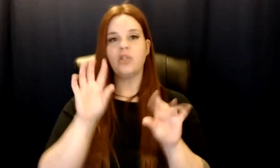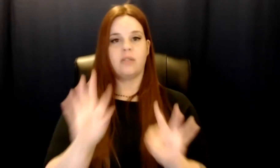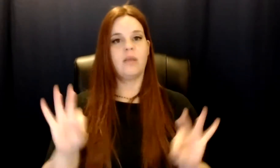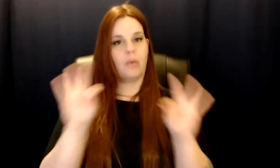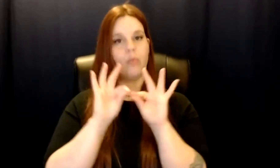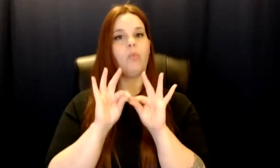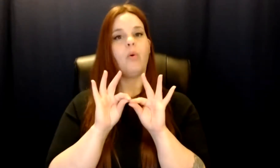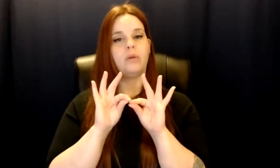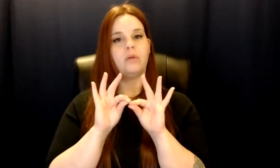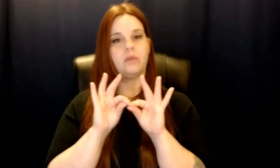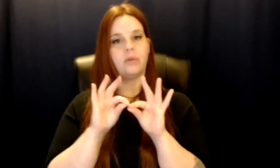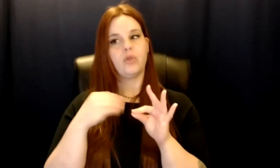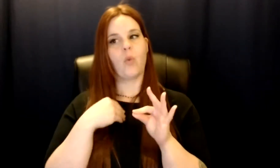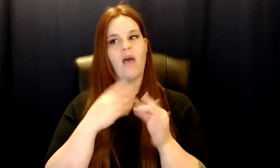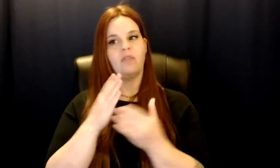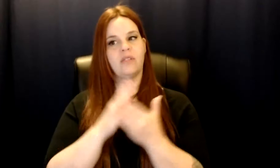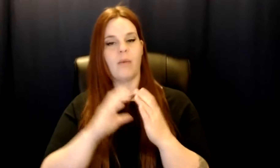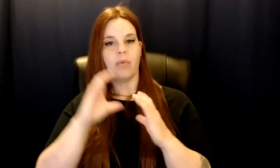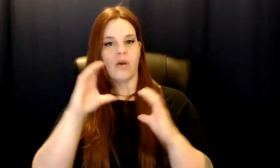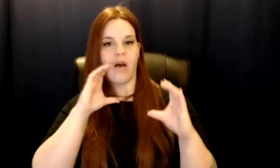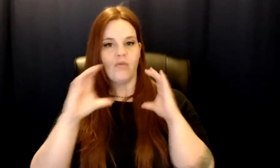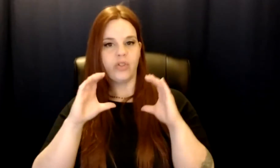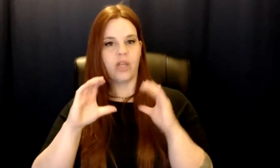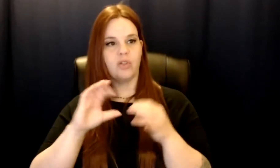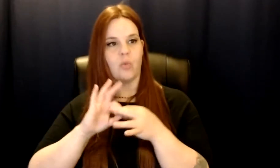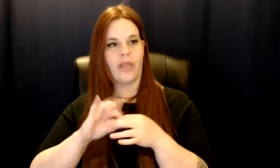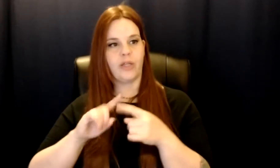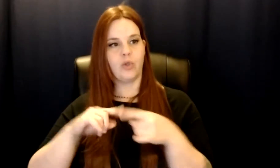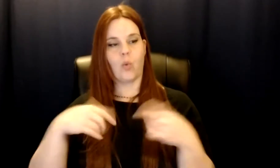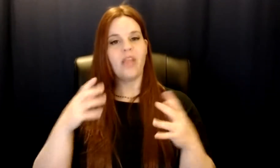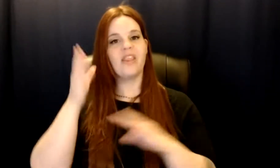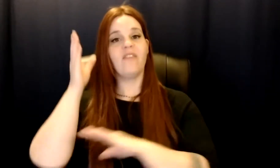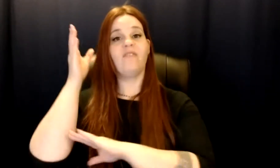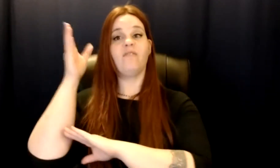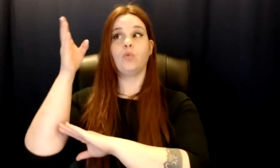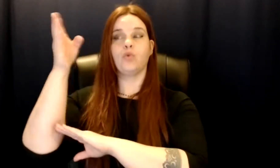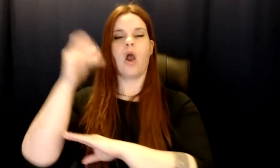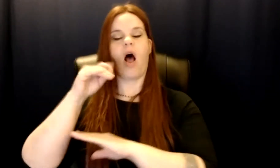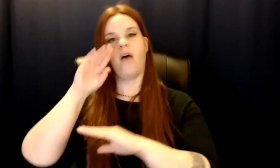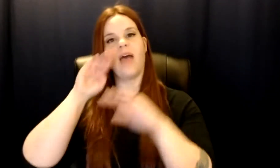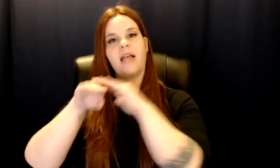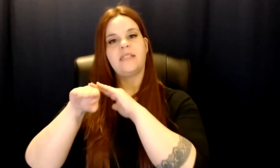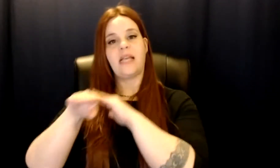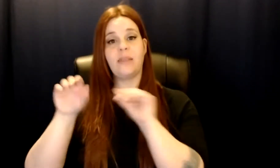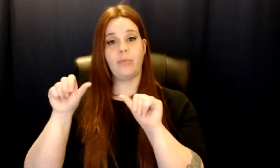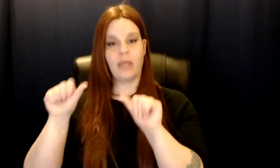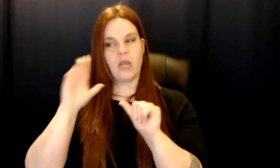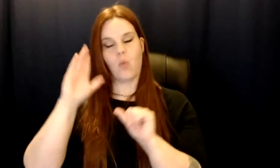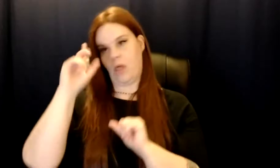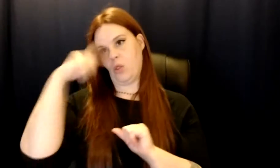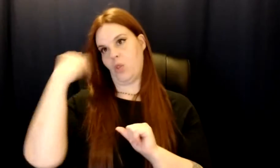some conversation in regards to what the future of accessibility looks like.